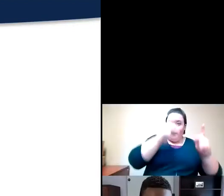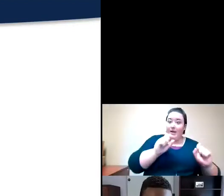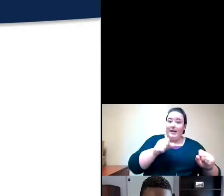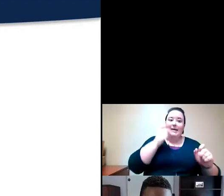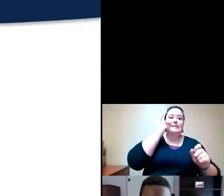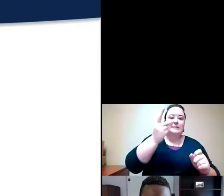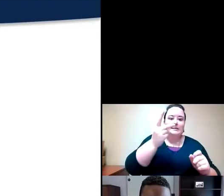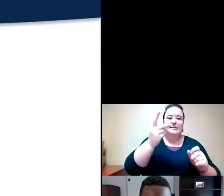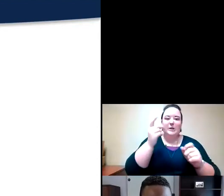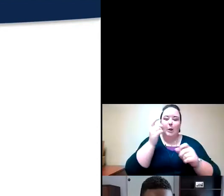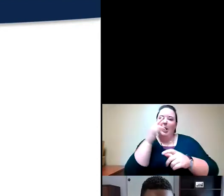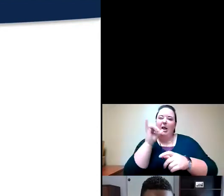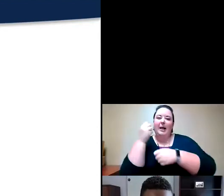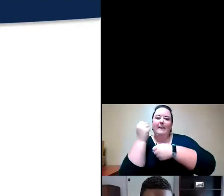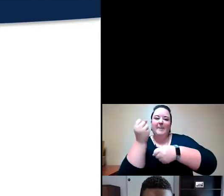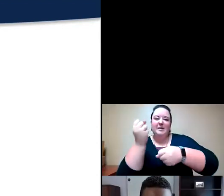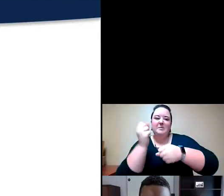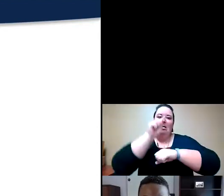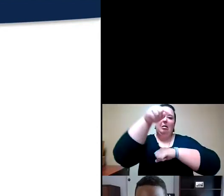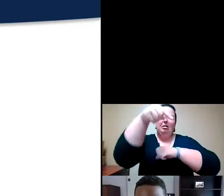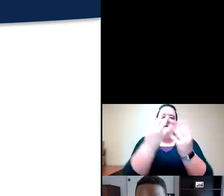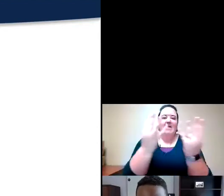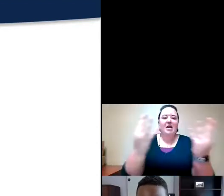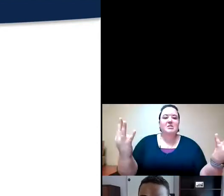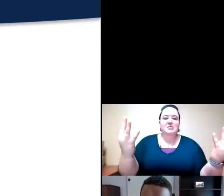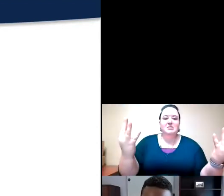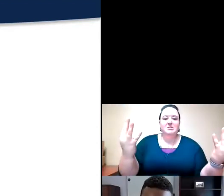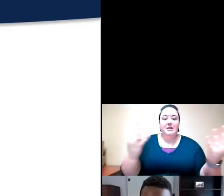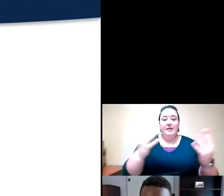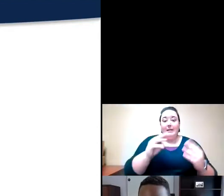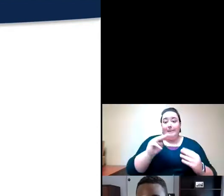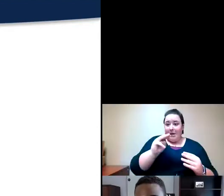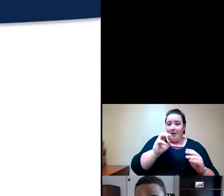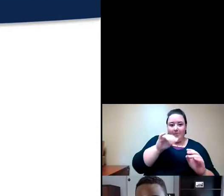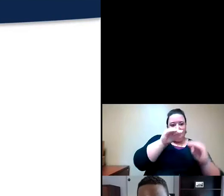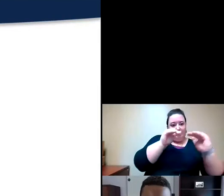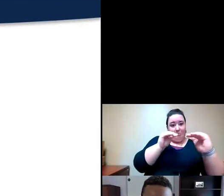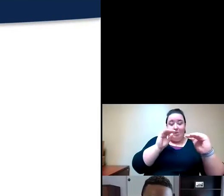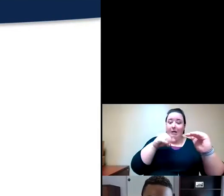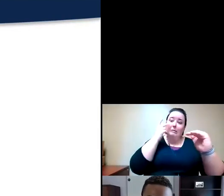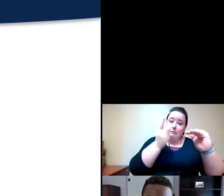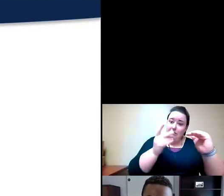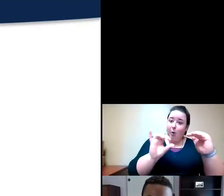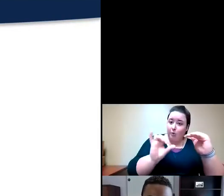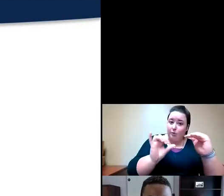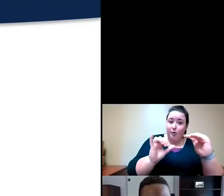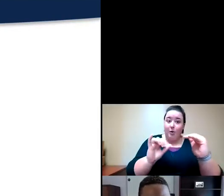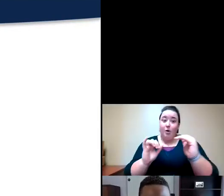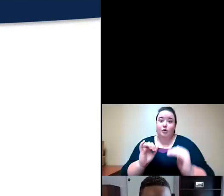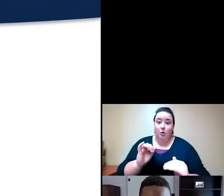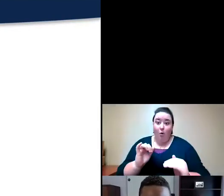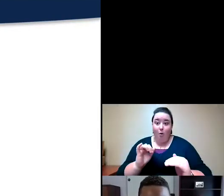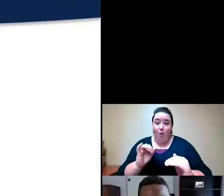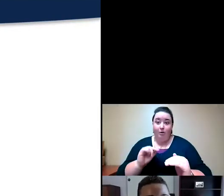baseball game on the other side of a fence. The medium height individual can also see the baseball game on the other side of the fence. And the